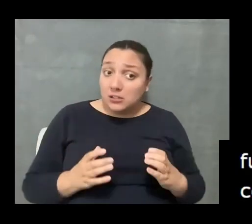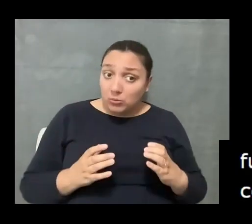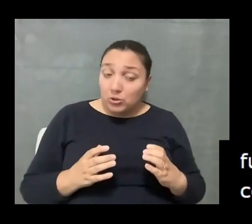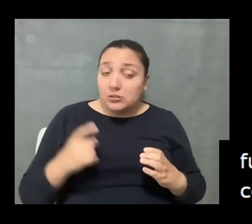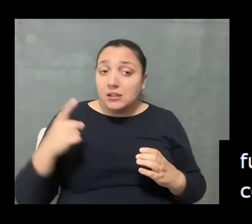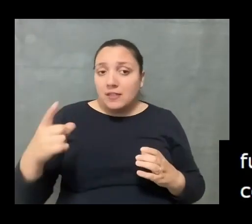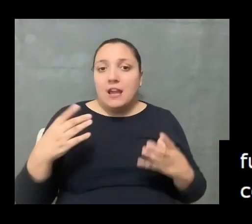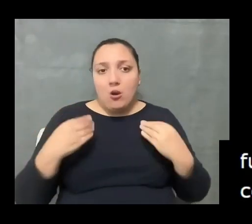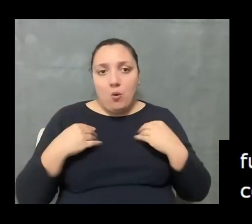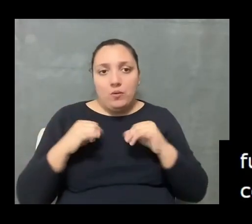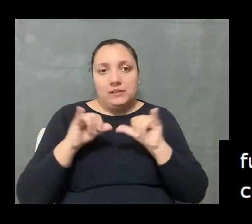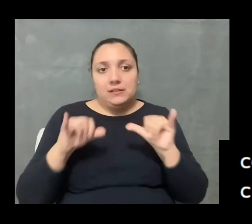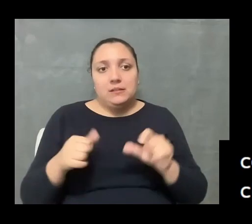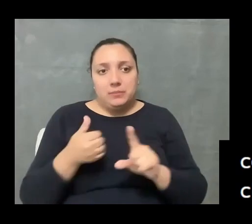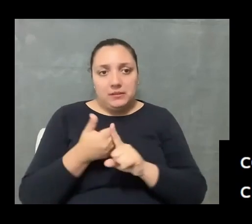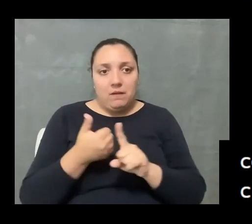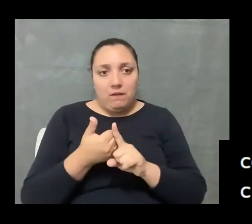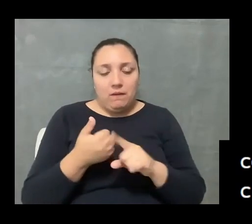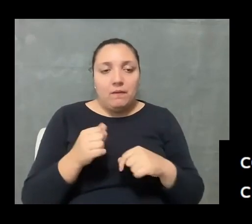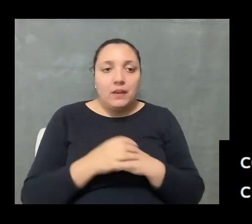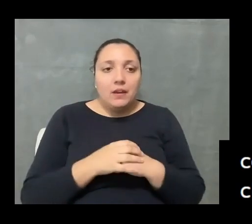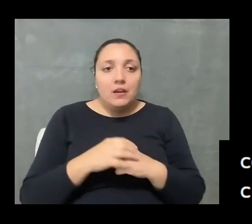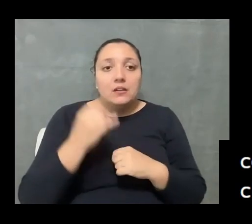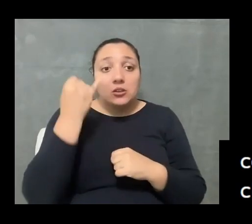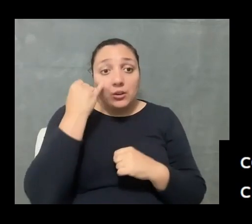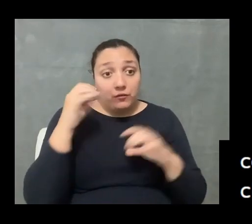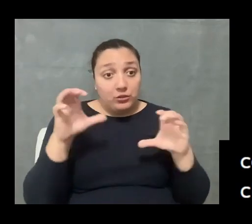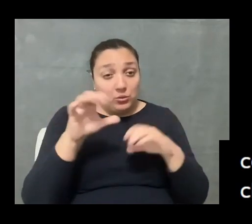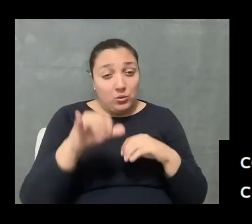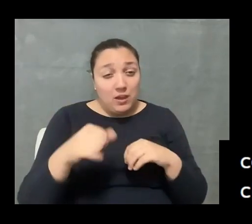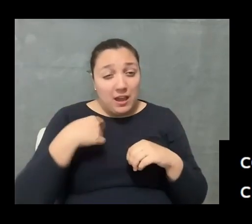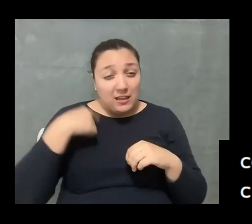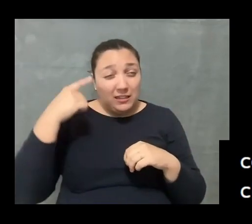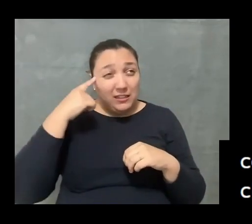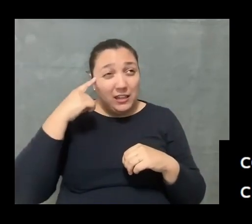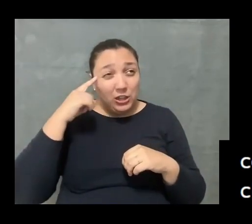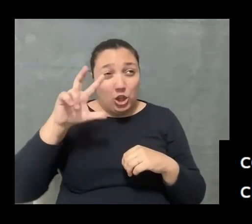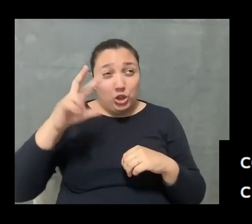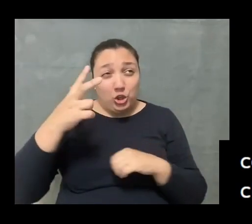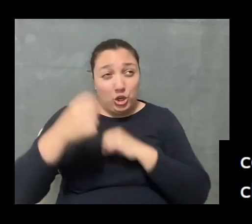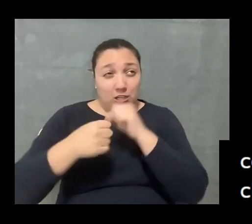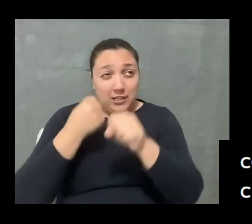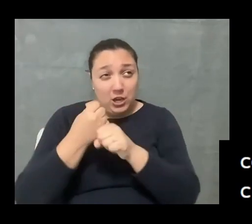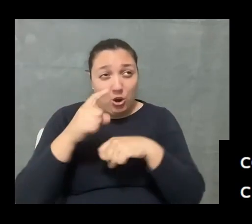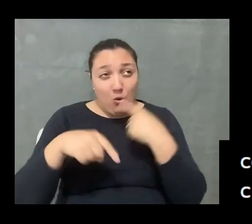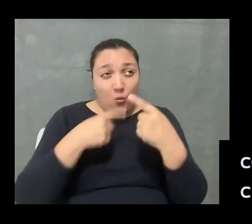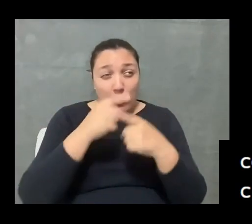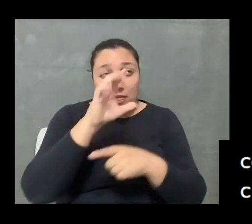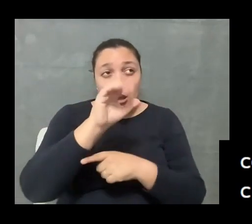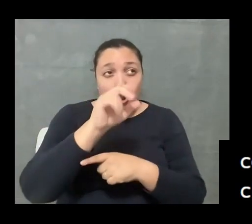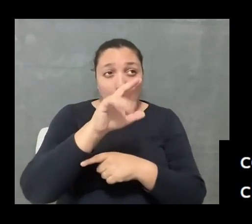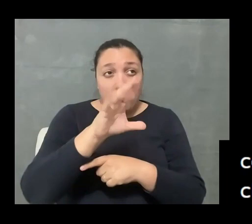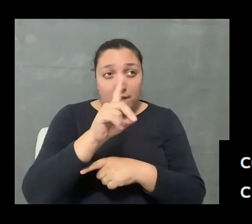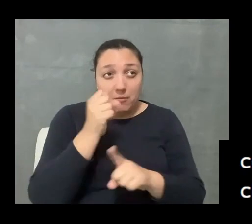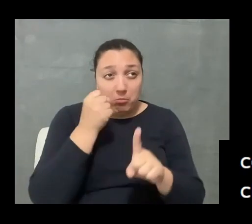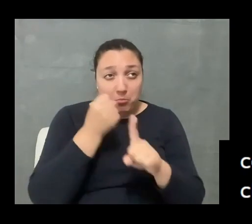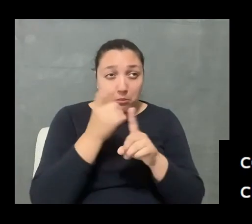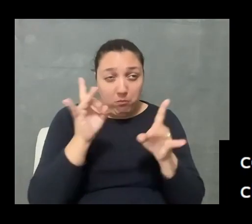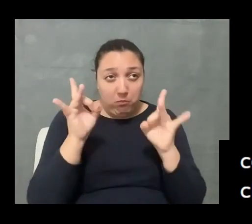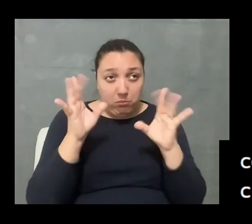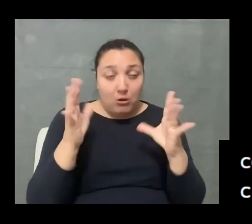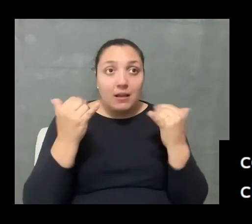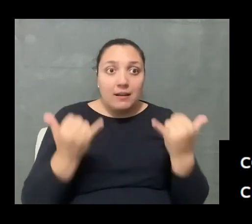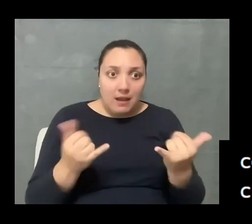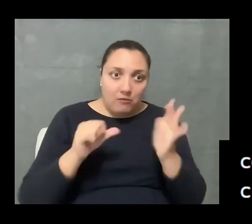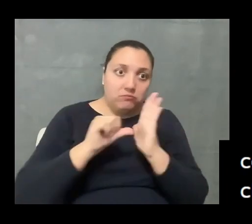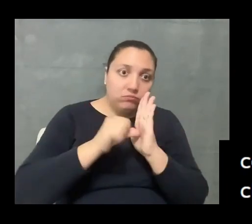system. So in doing that, I think it was the 30th of the strike that the pandemic hit more heavily. And now it was highlighted even more